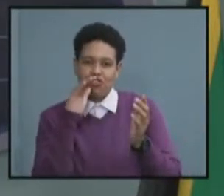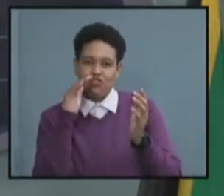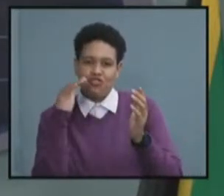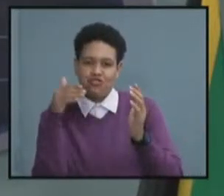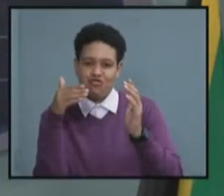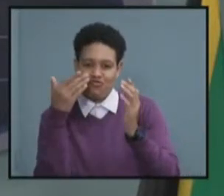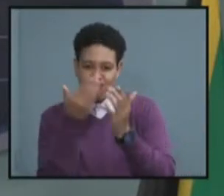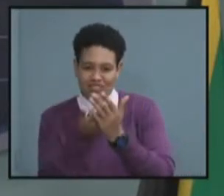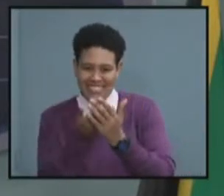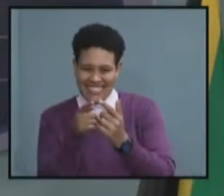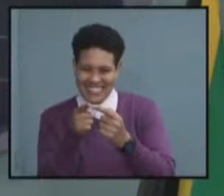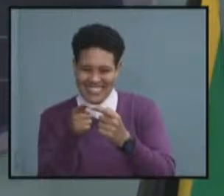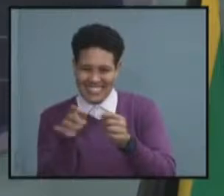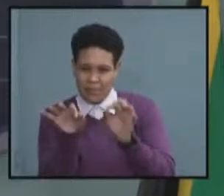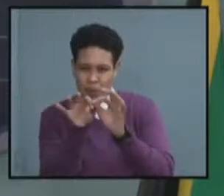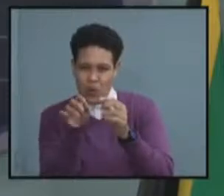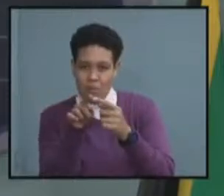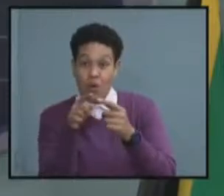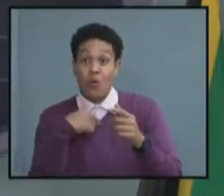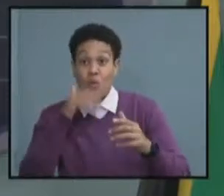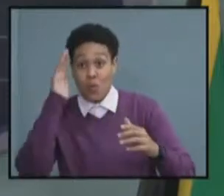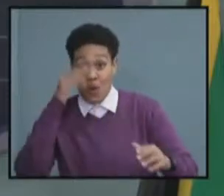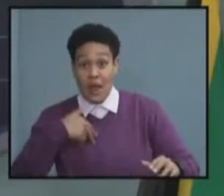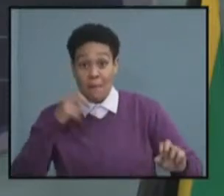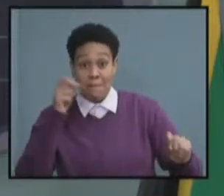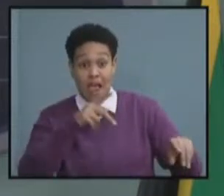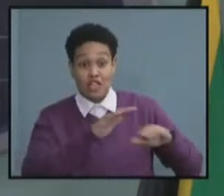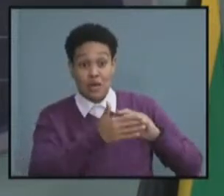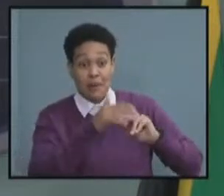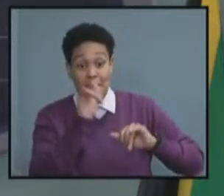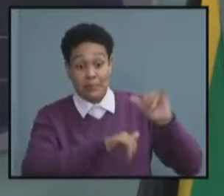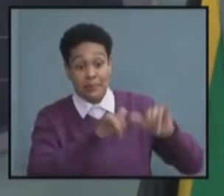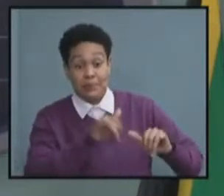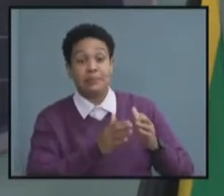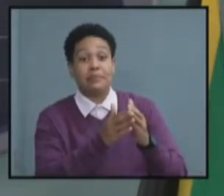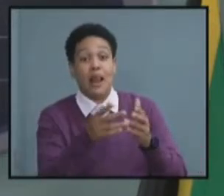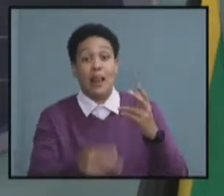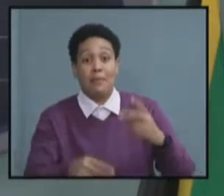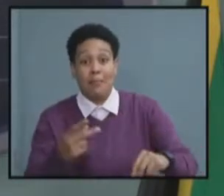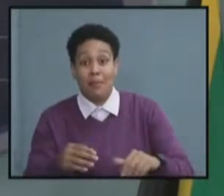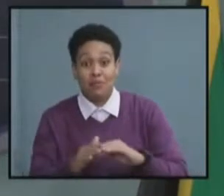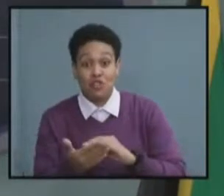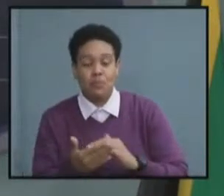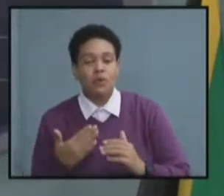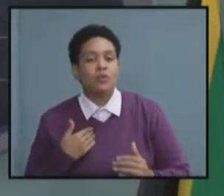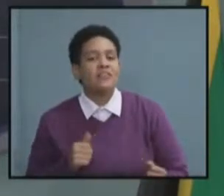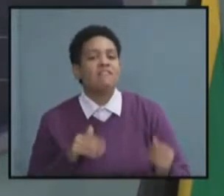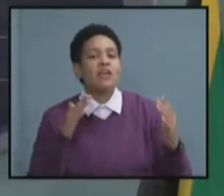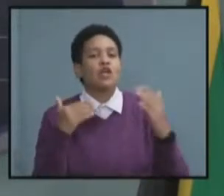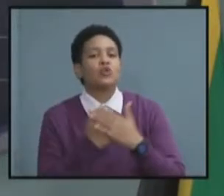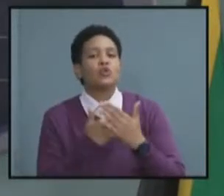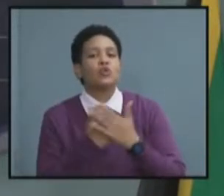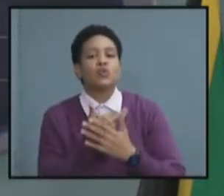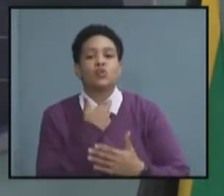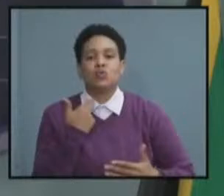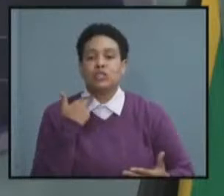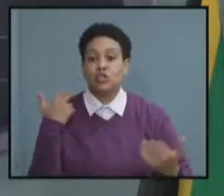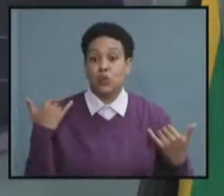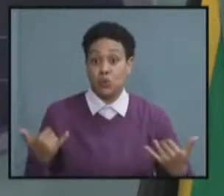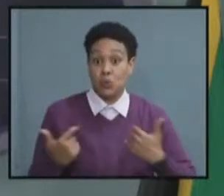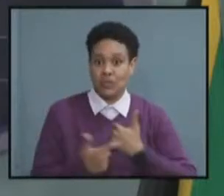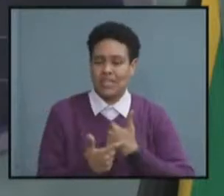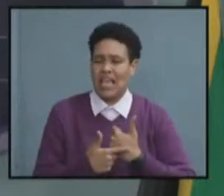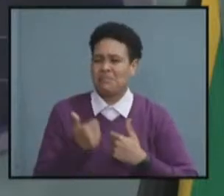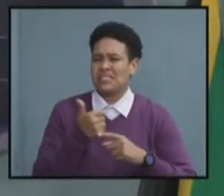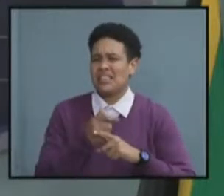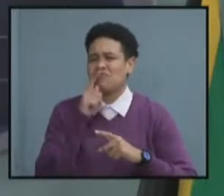we start to welcome back our returning residents, we face new risk. And so at this time,